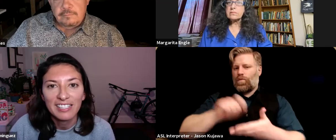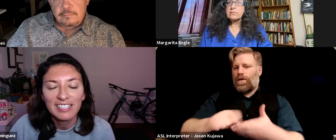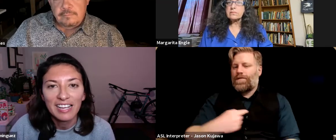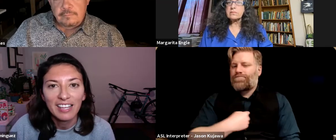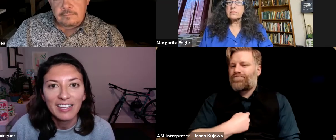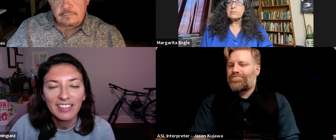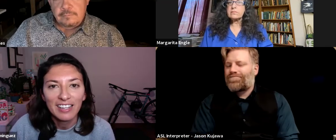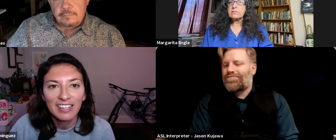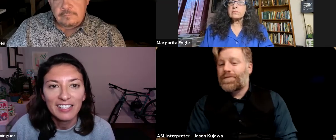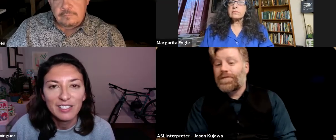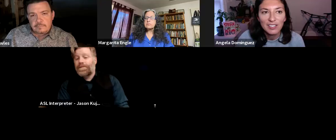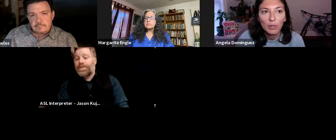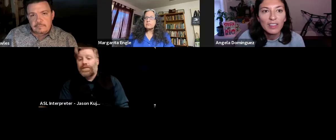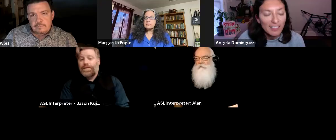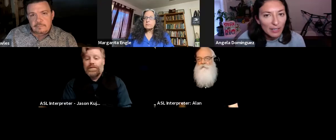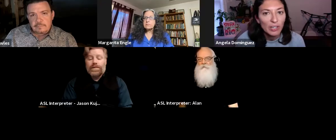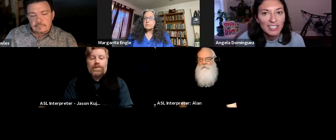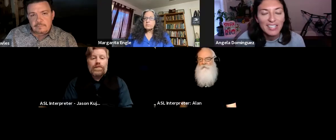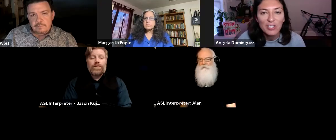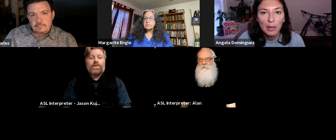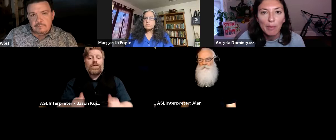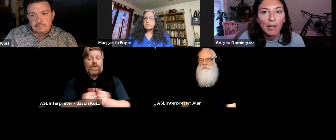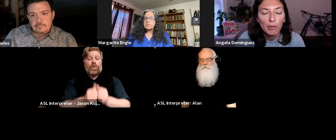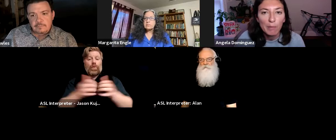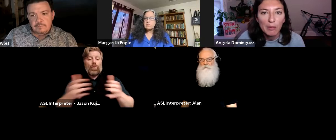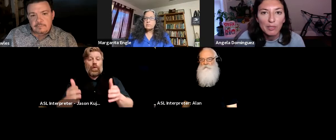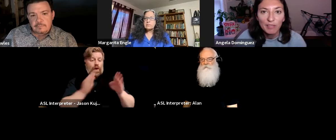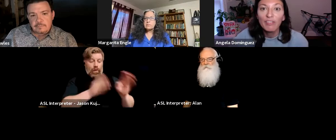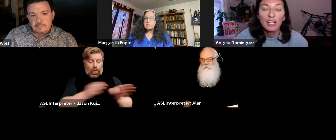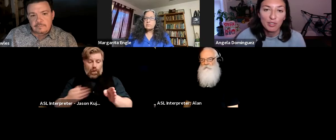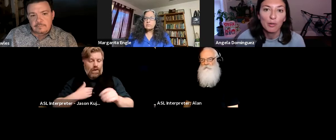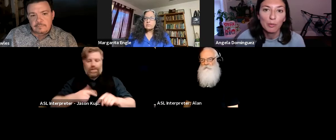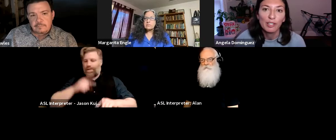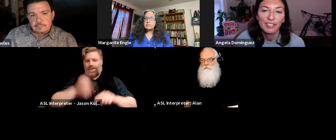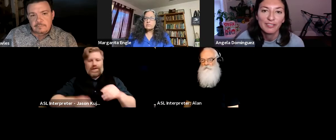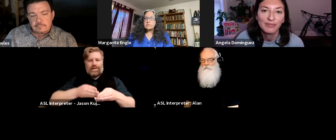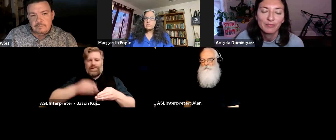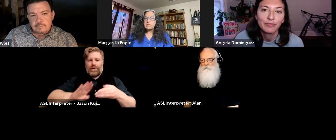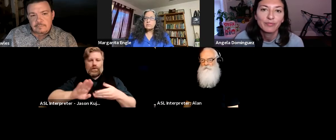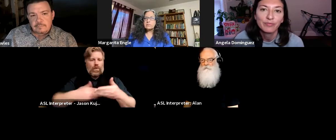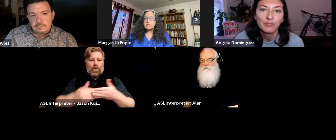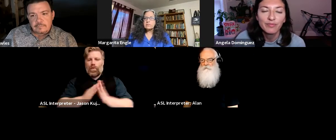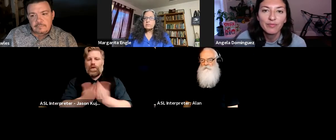And I think that it's without that organization, I probably wouldn't be able to finish the whole book.